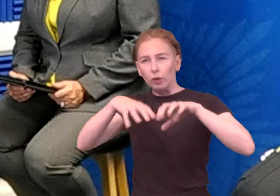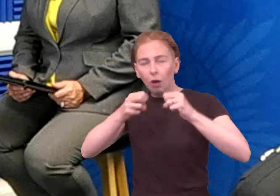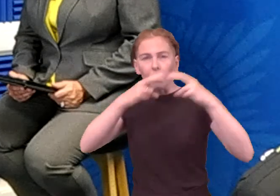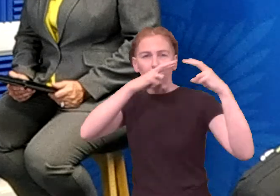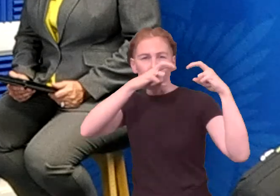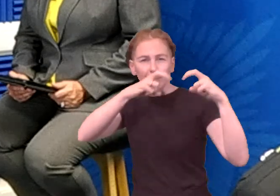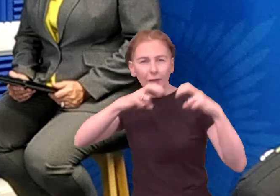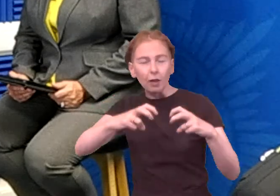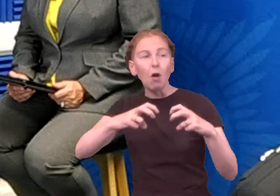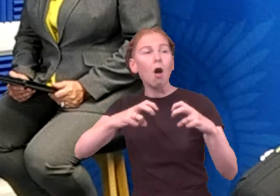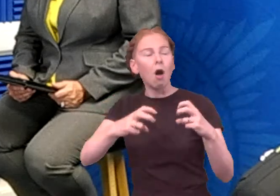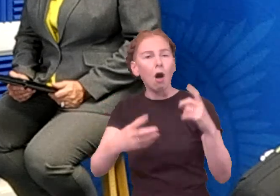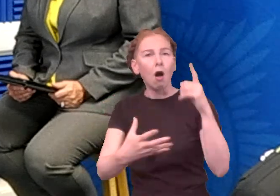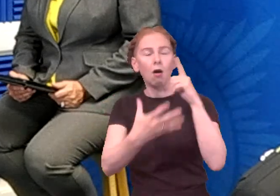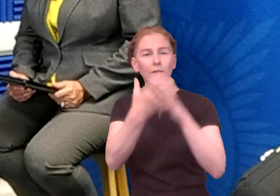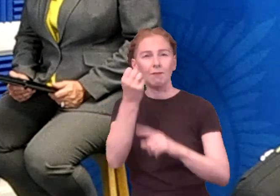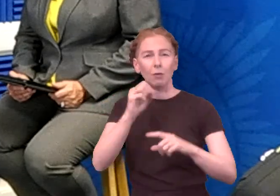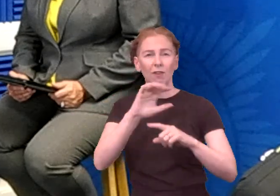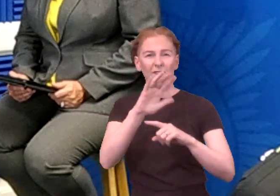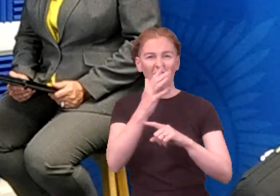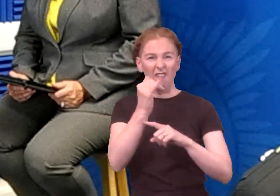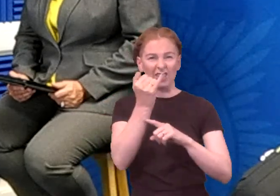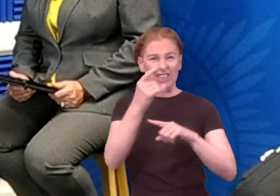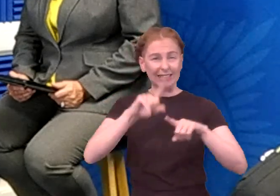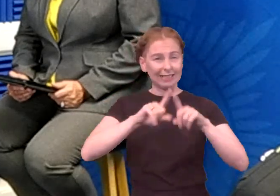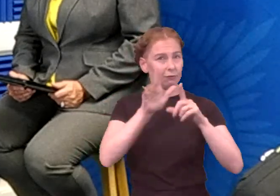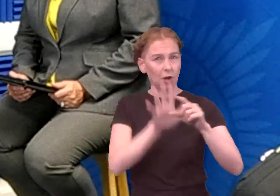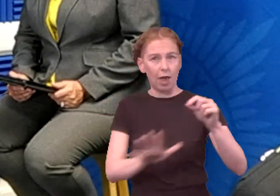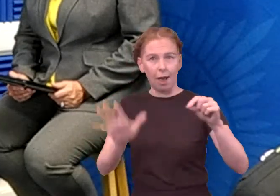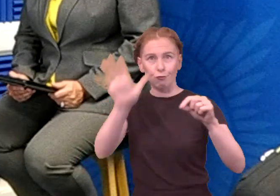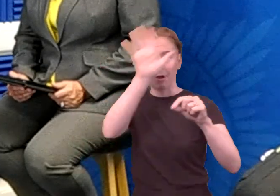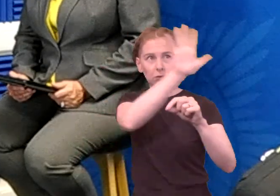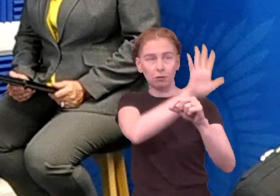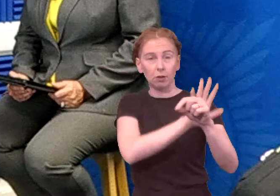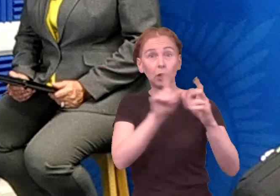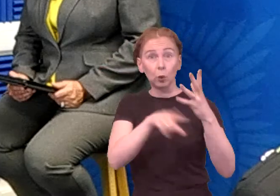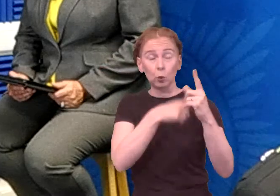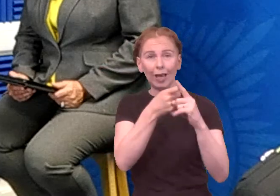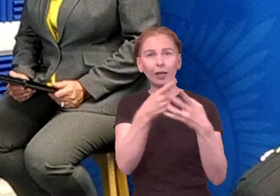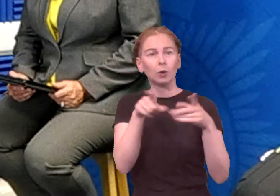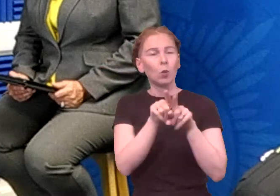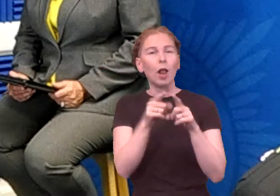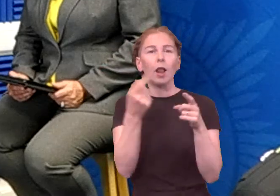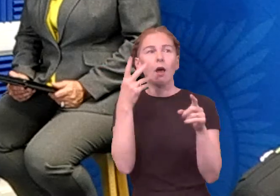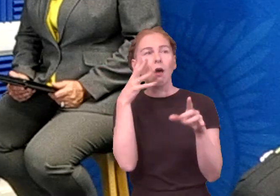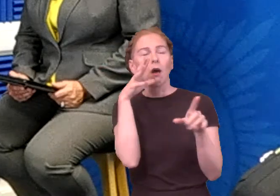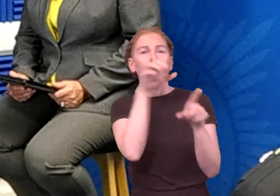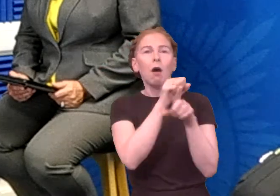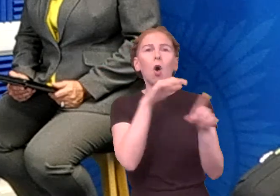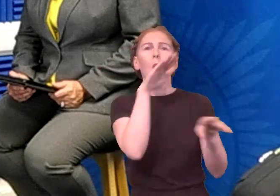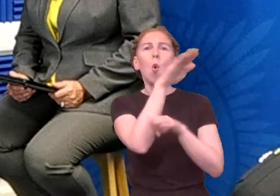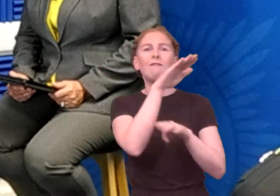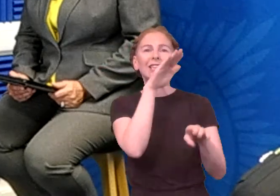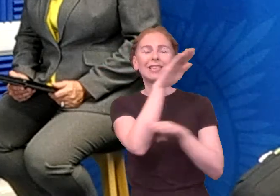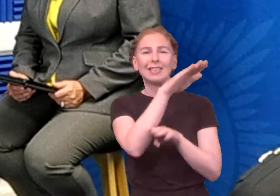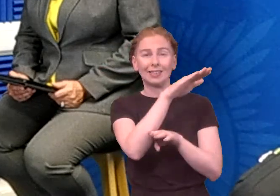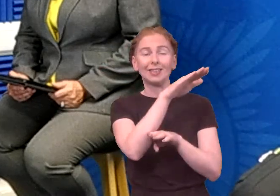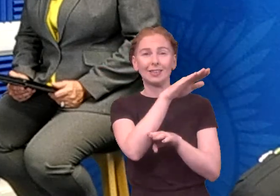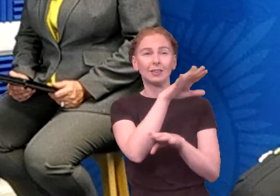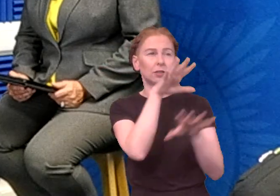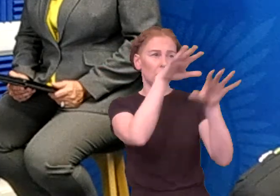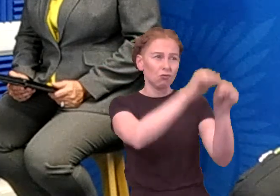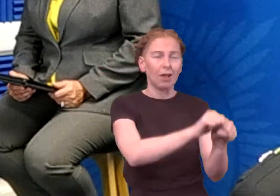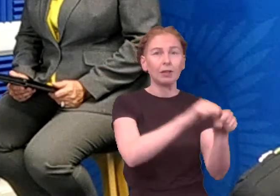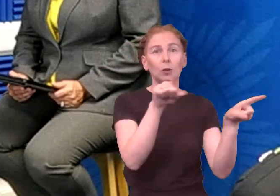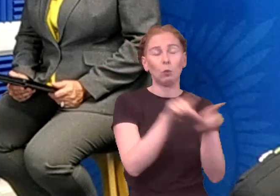UK. There's been overseas work that's taken place and overseas arrests that have taken place. We've recovered significant sums of